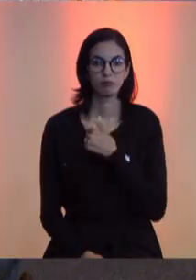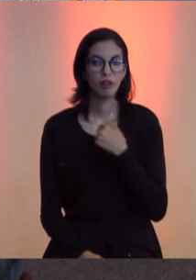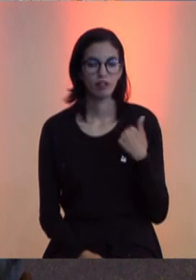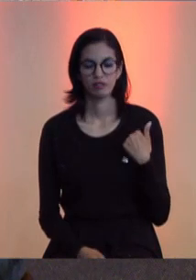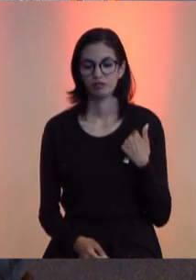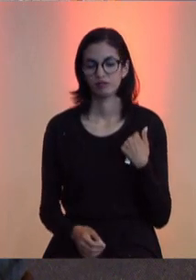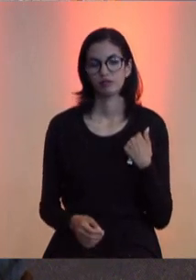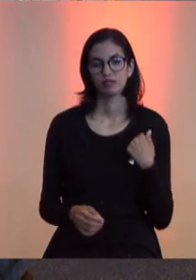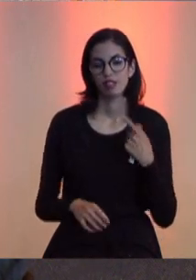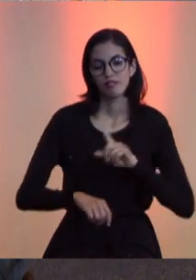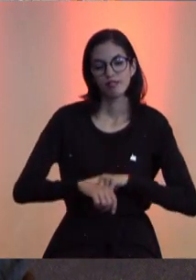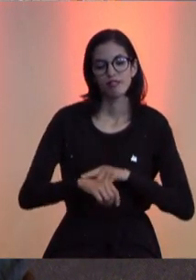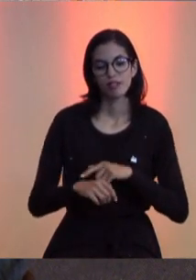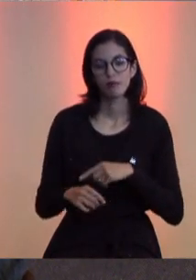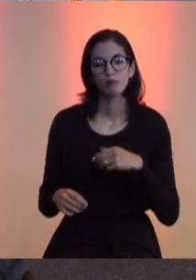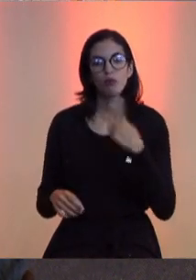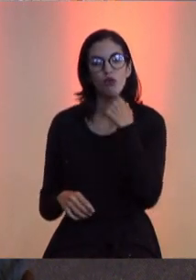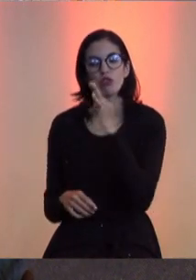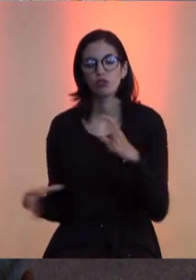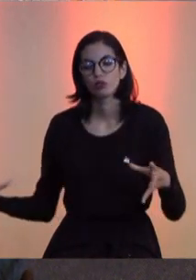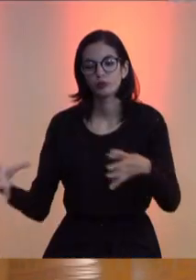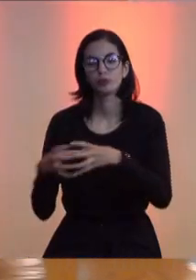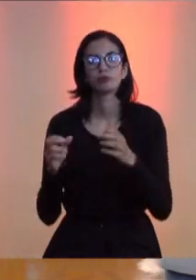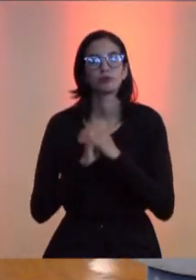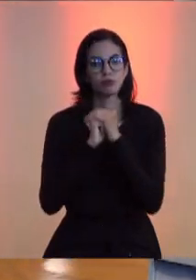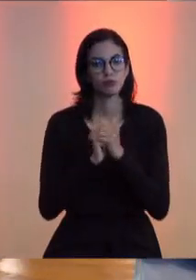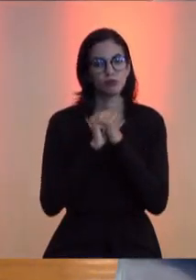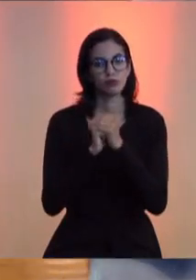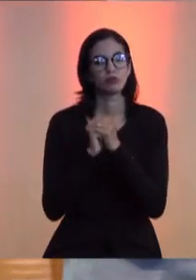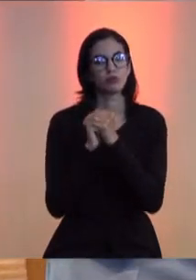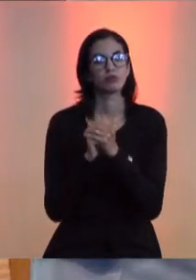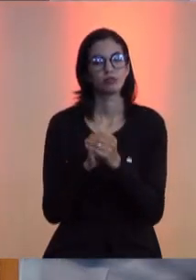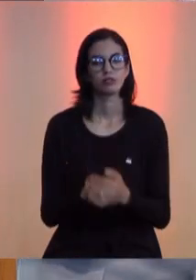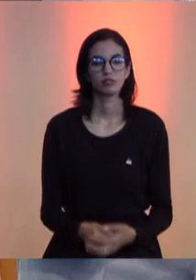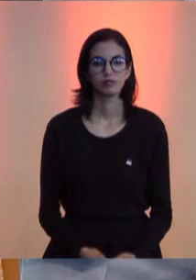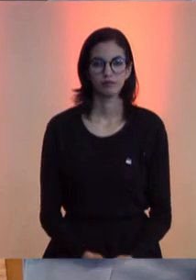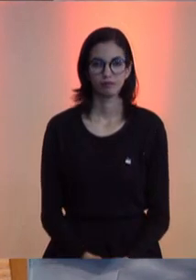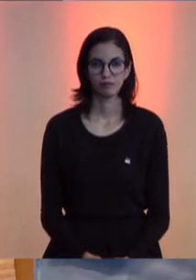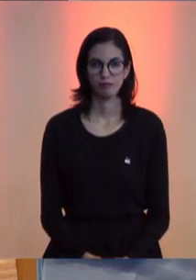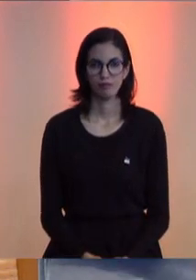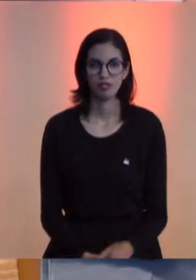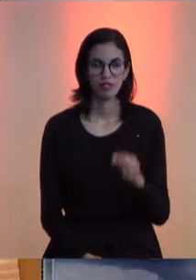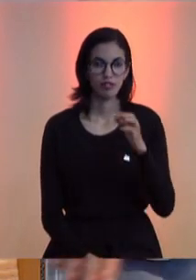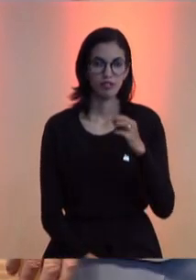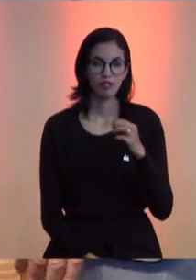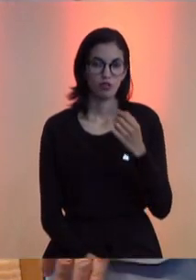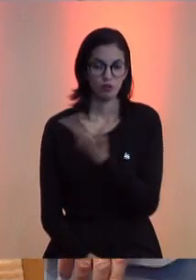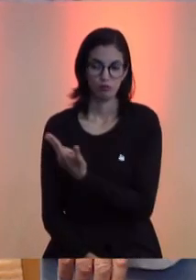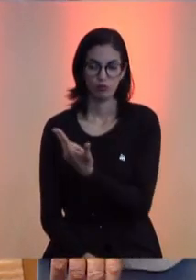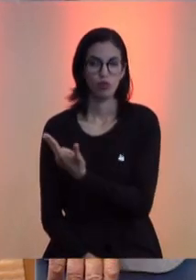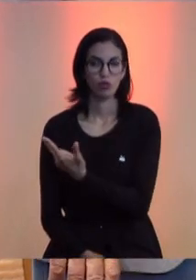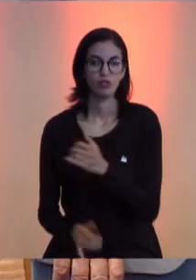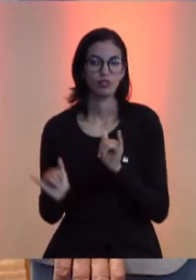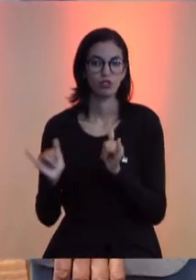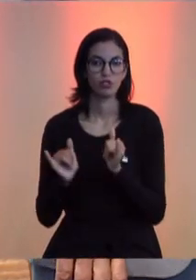hijos. Teach them like Shadrach, Meshach and Abednego parents. Como lo hicieron los padres de Shadrach, Meshach y Abednego. What I like